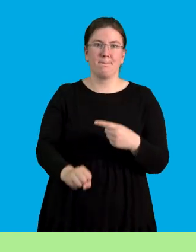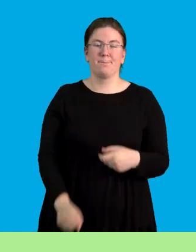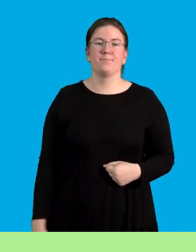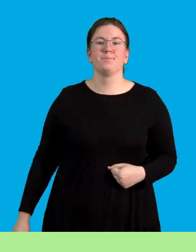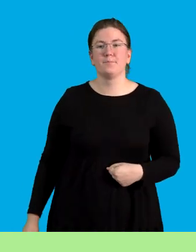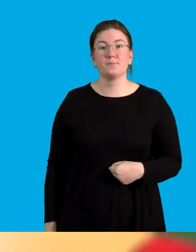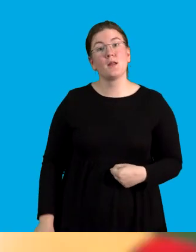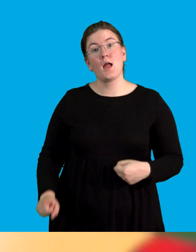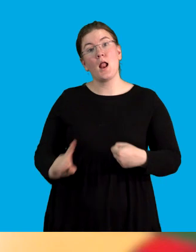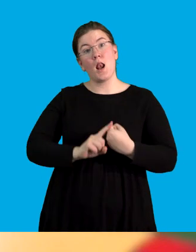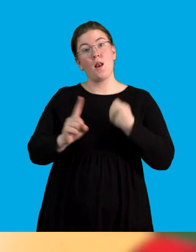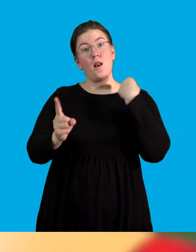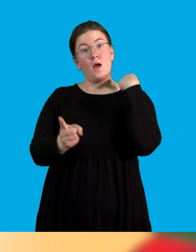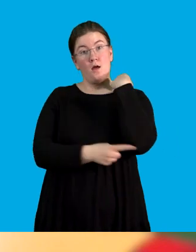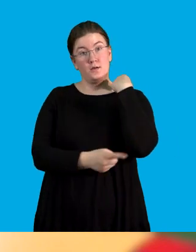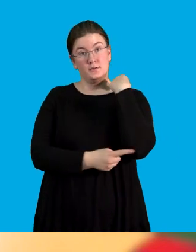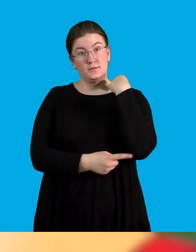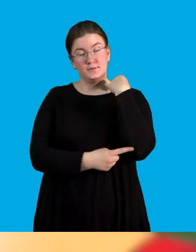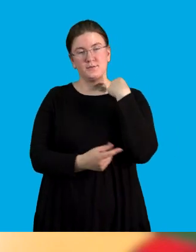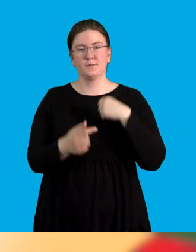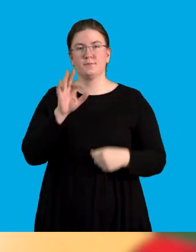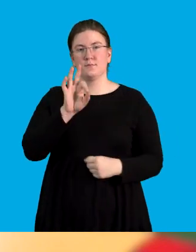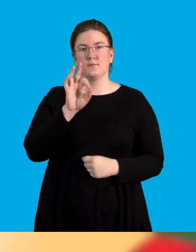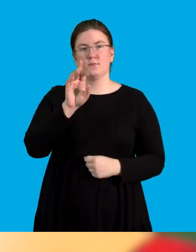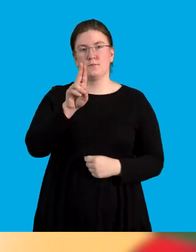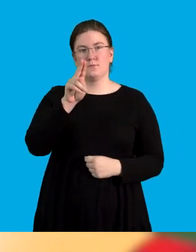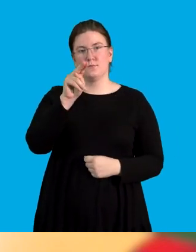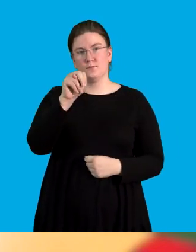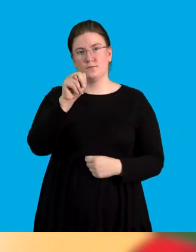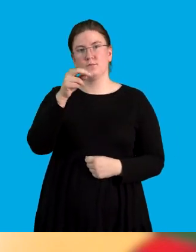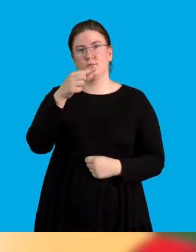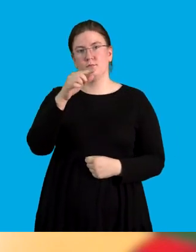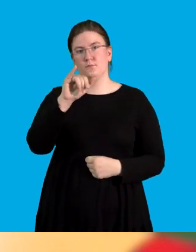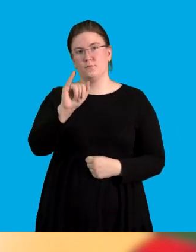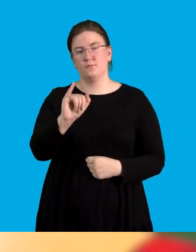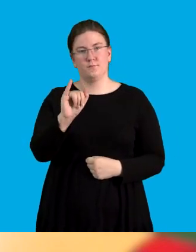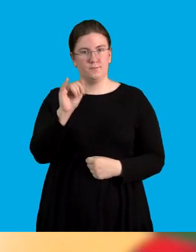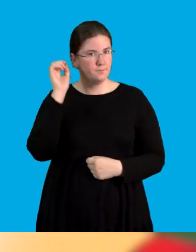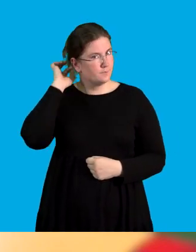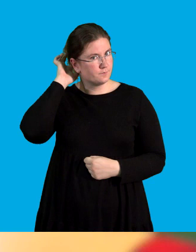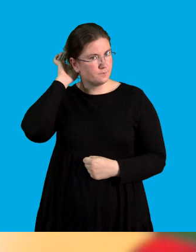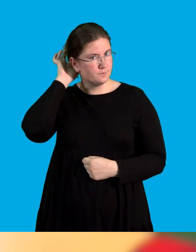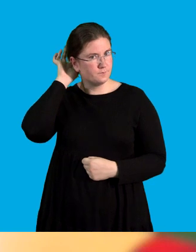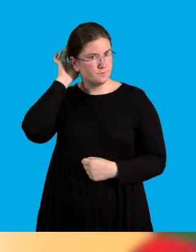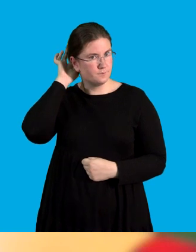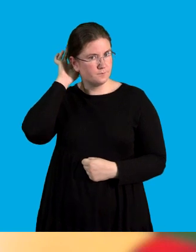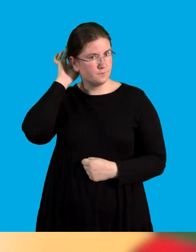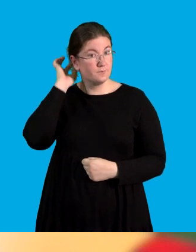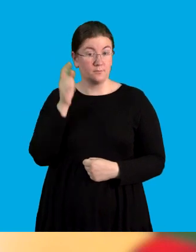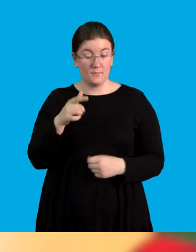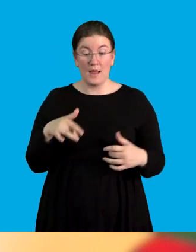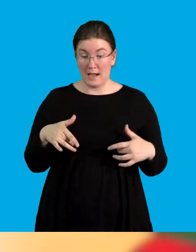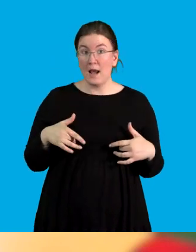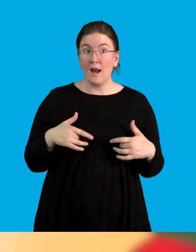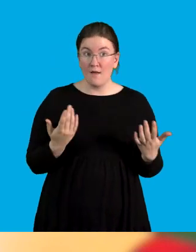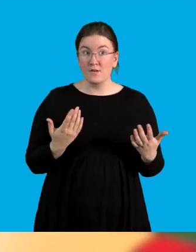The last microorganism that we are looking at is fungi. Okay, so these are living organisms that can